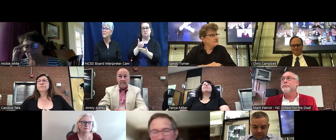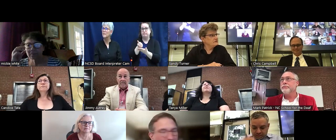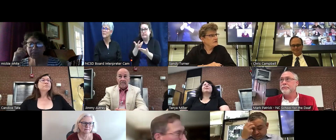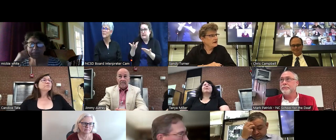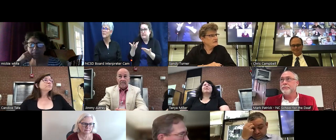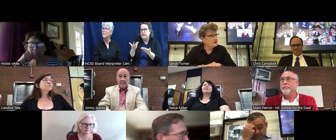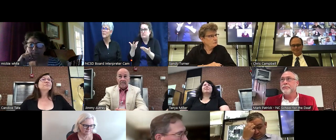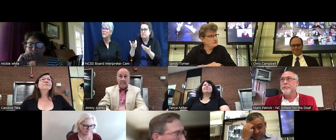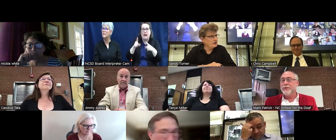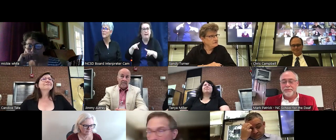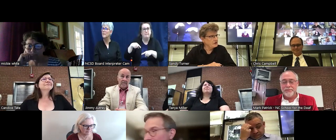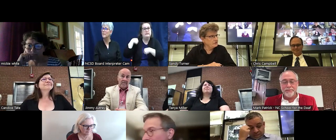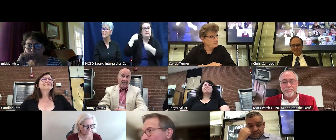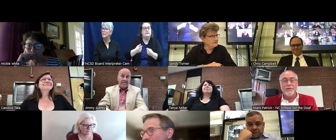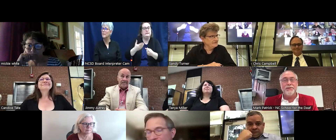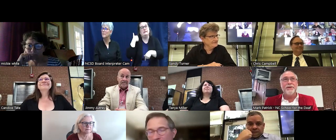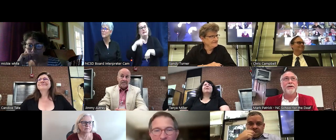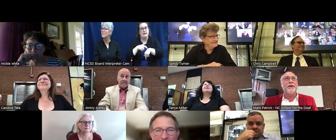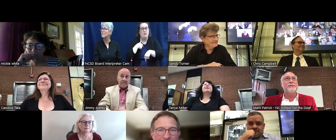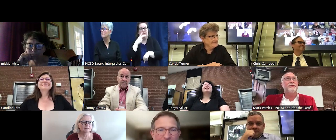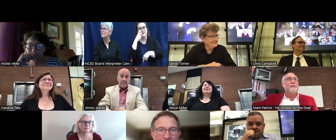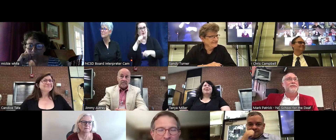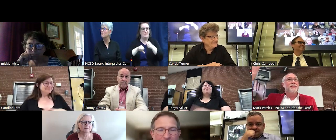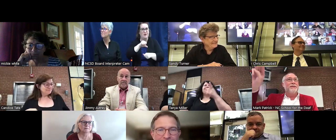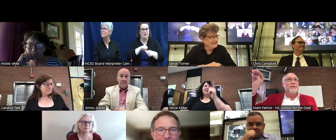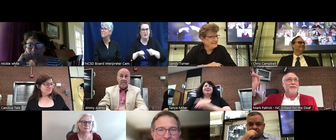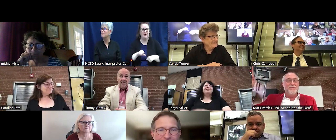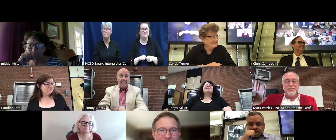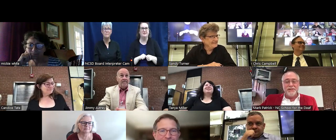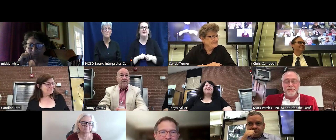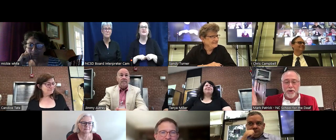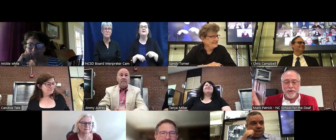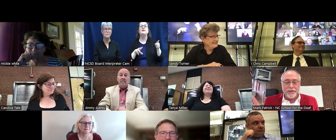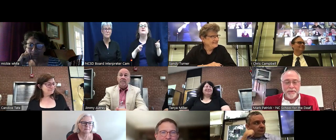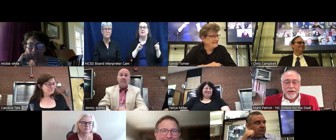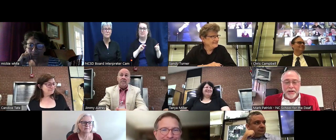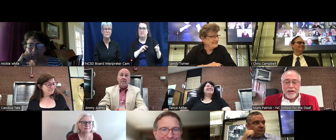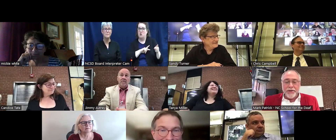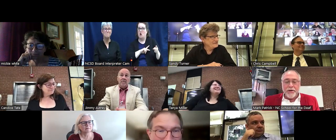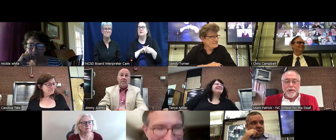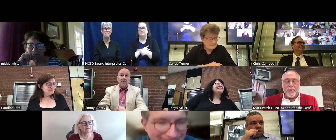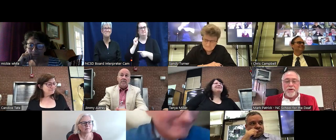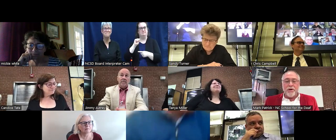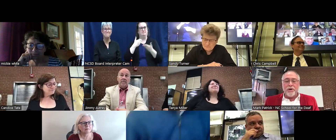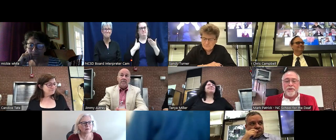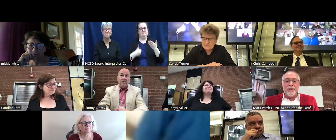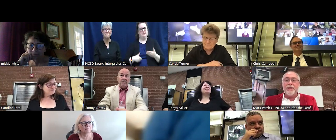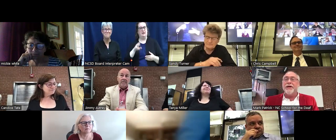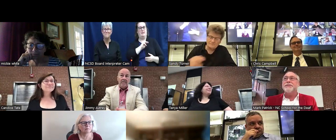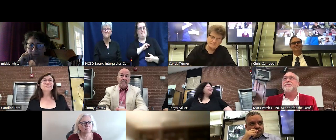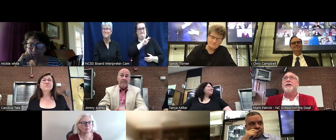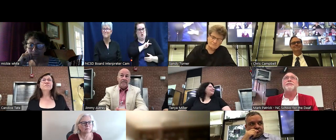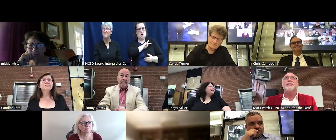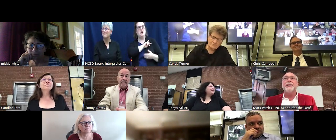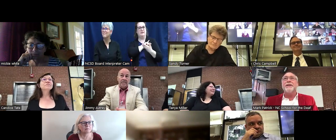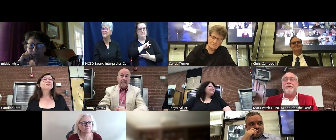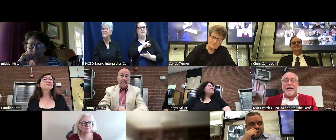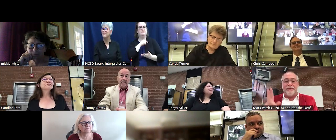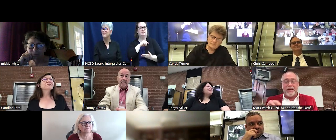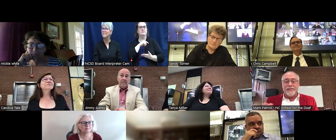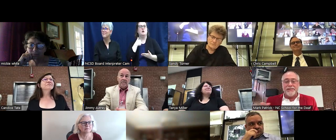happened since the last time we saw each other? Yes. This is Mark. And we are